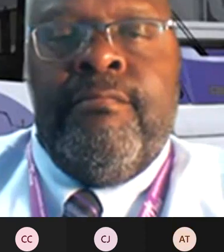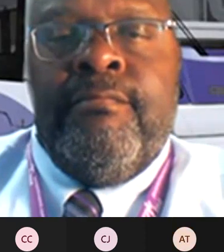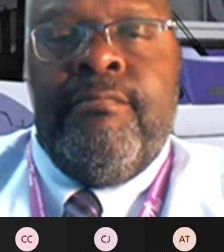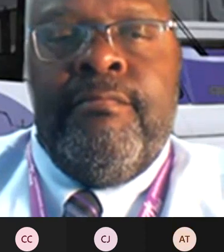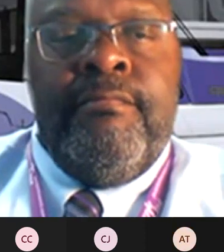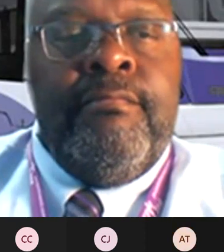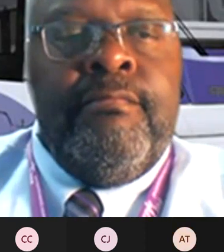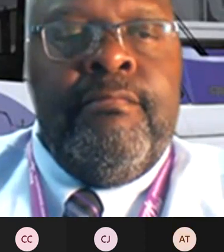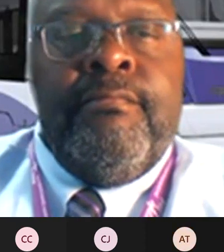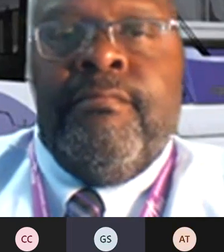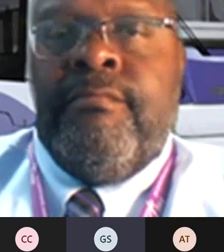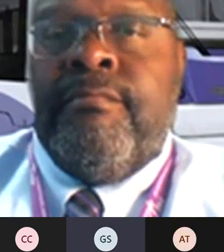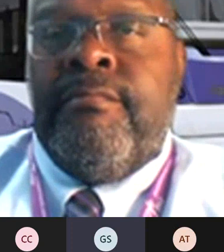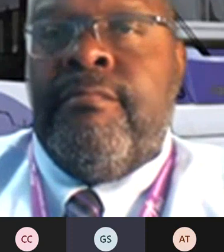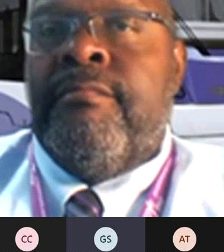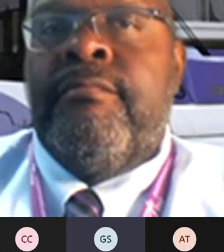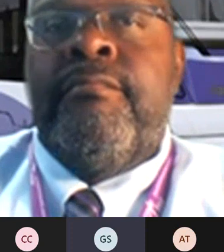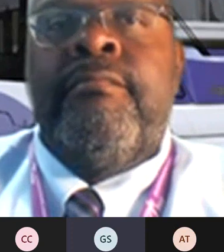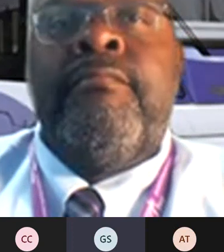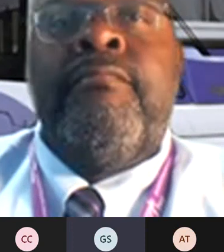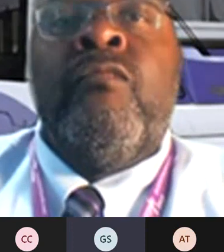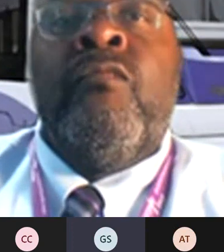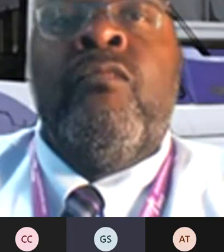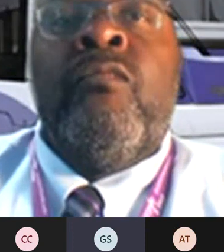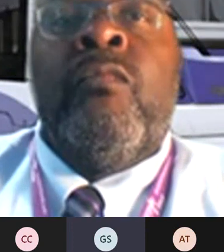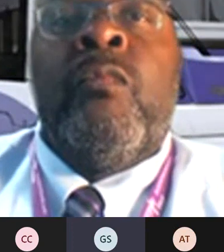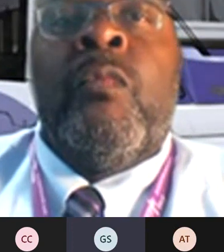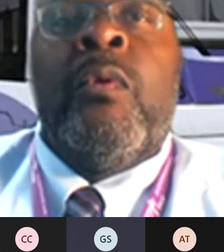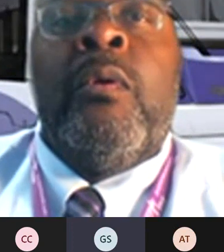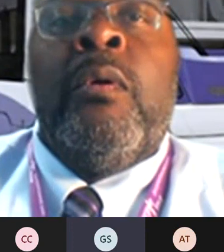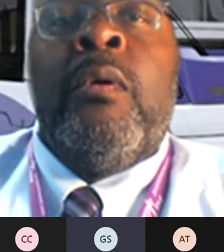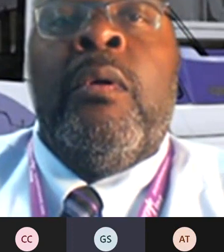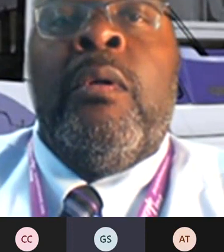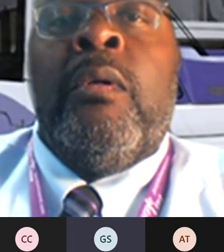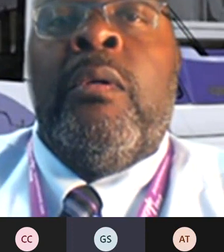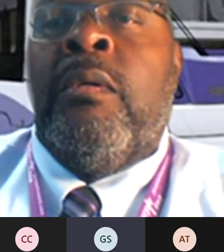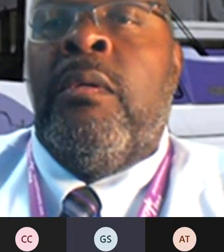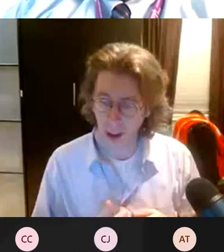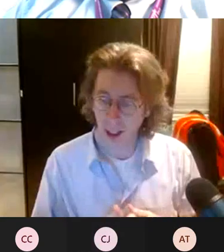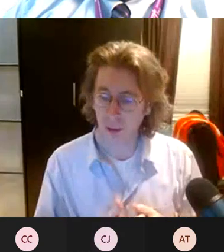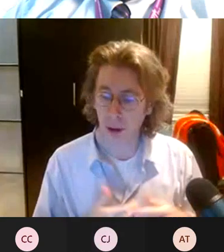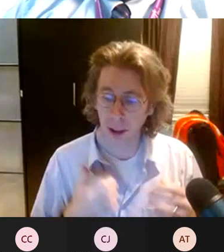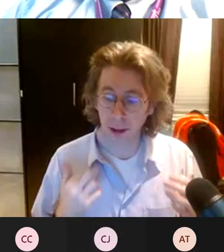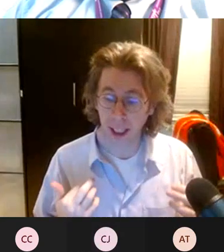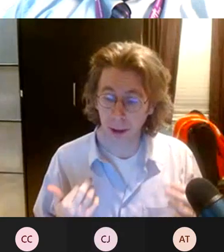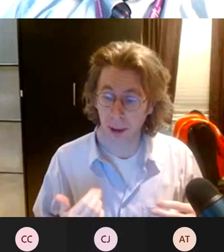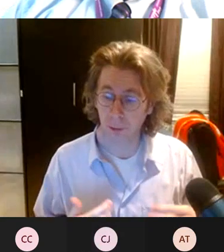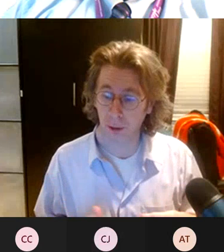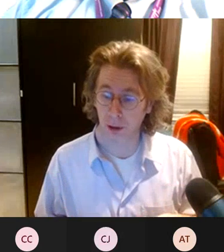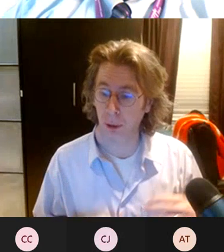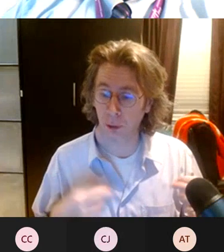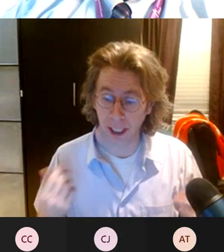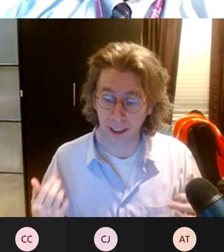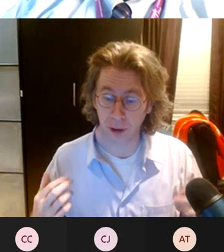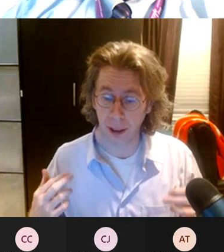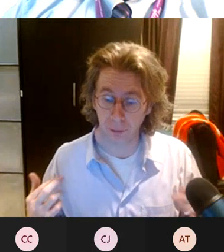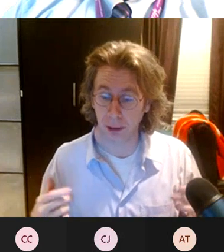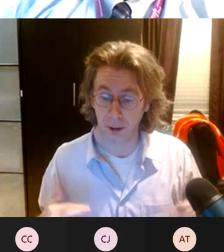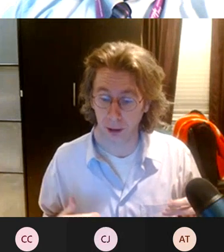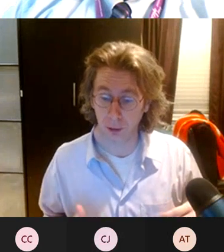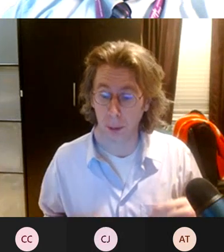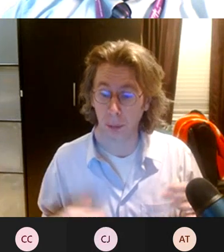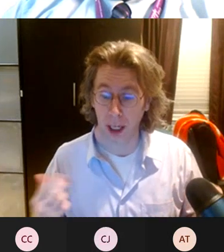So thank you all for a great briefing. So I was glad to hear about the cooperative tiger teams And of course, understandably, those are going to be frank